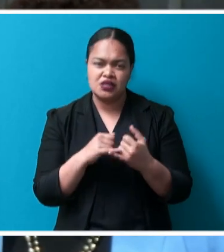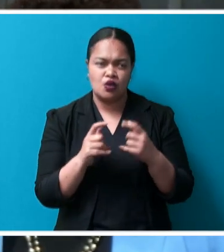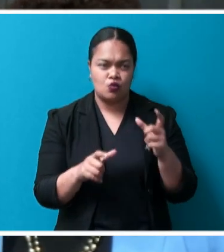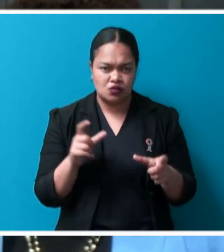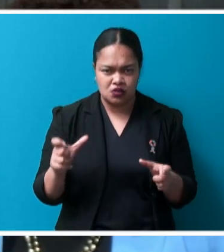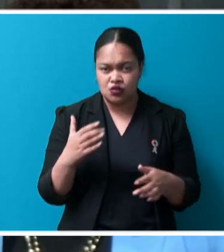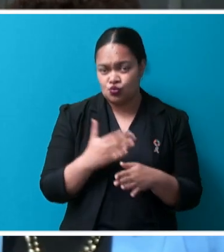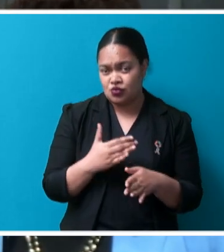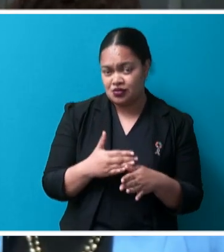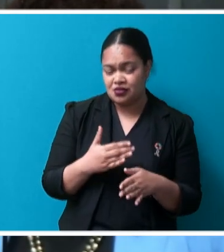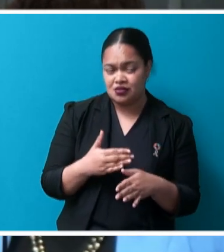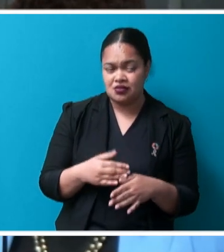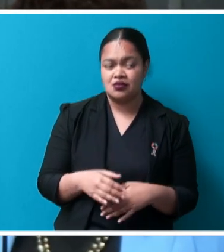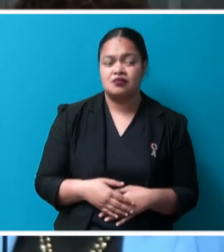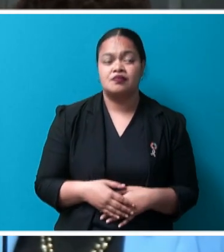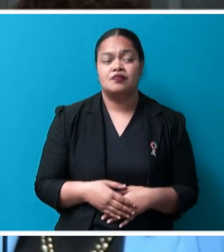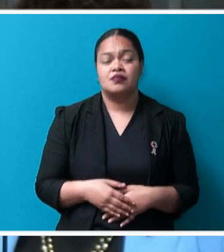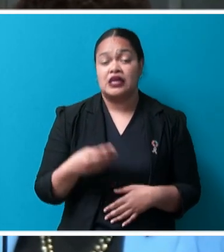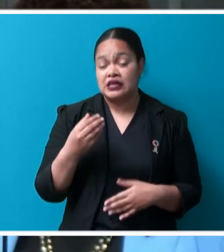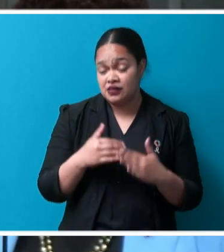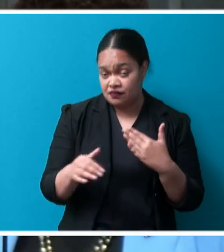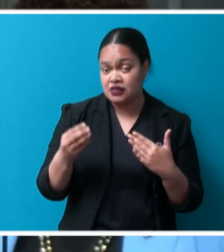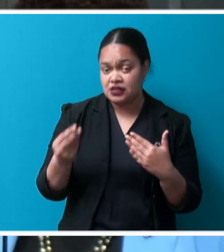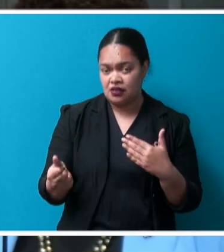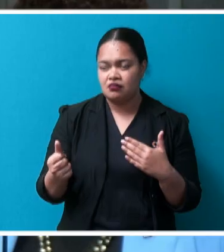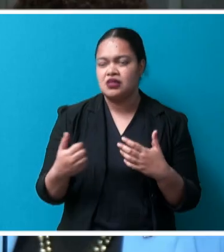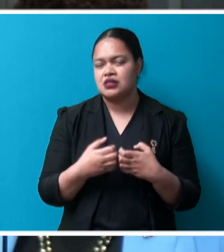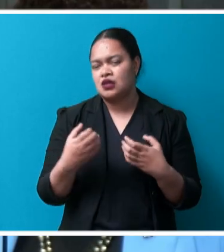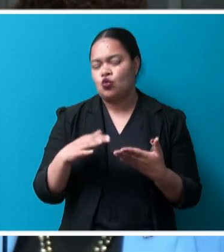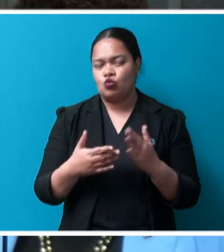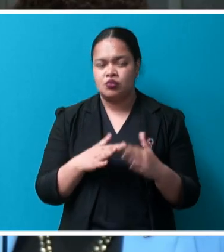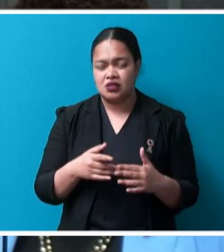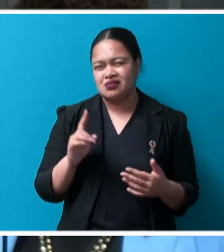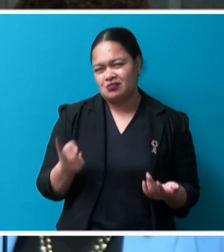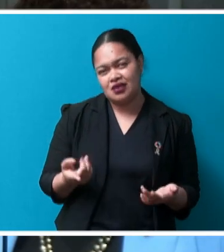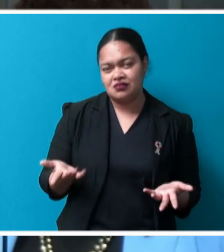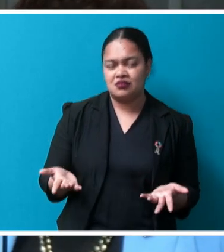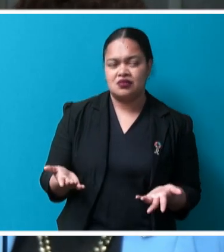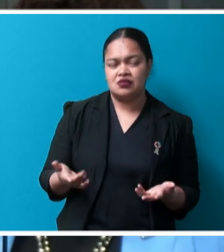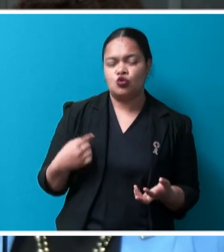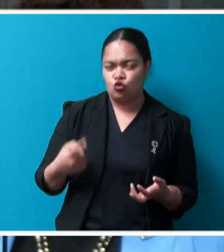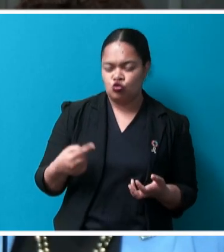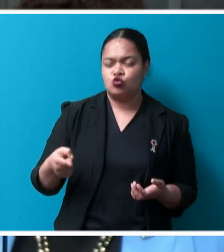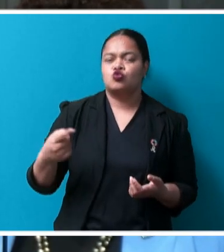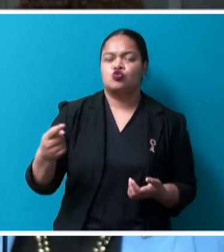side, and even some to the extent of the community. But again, we will continue